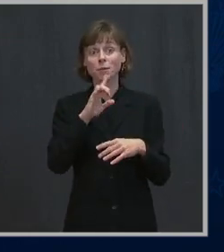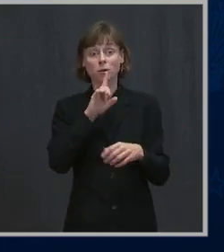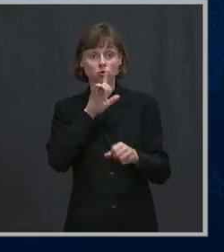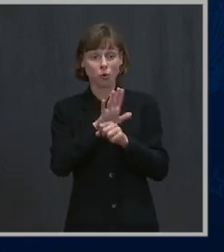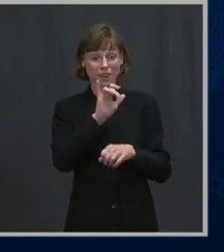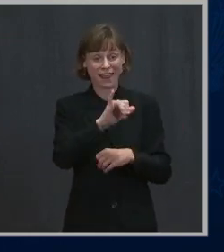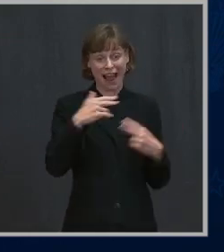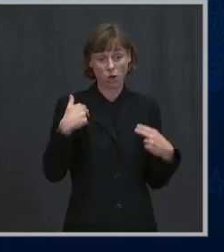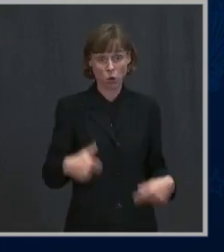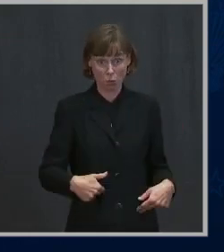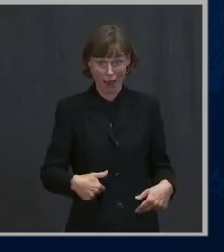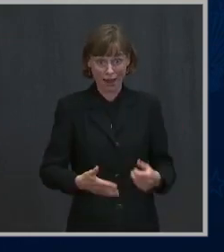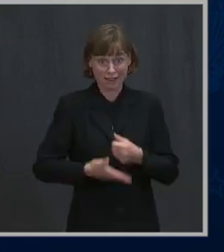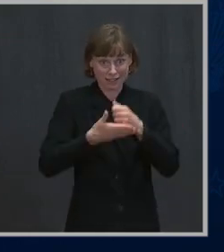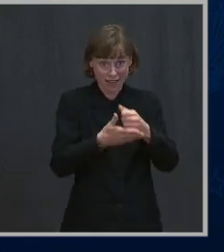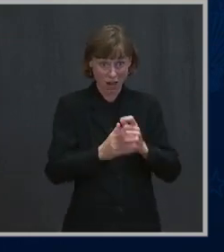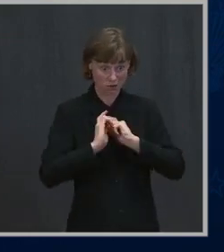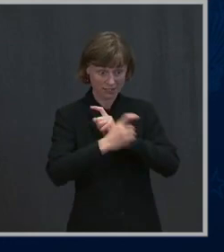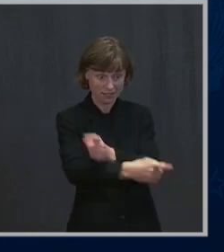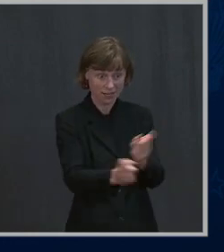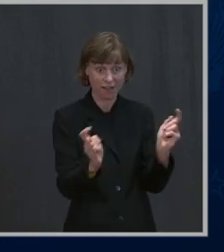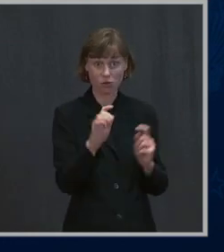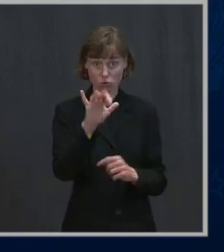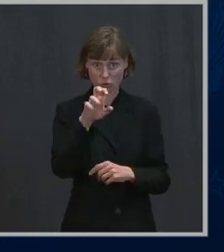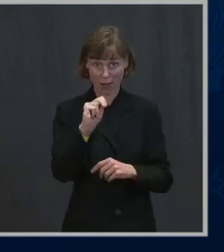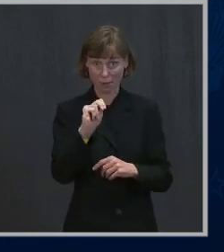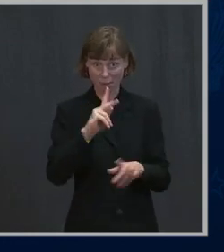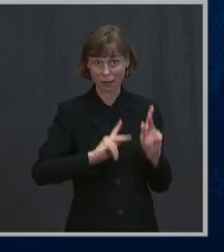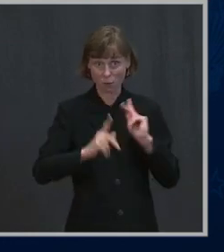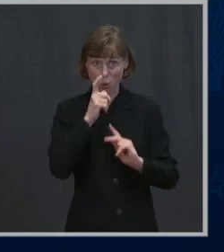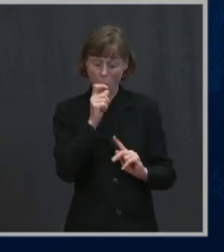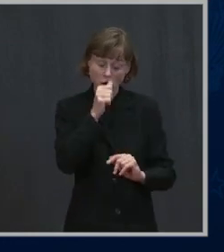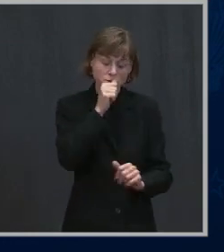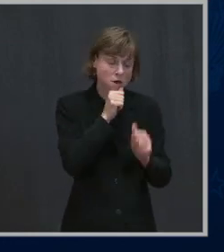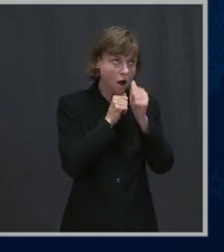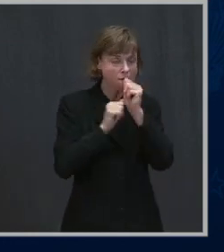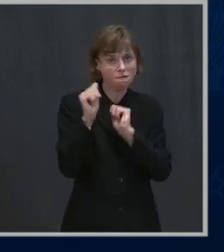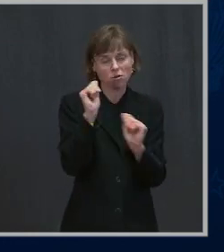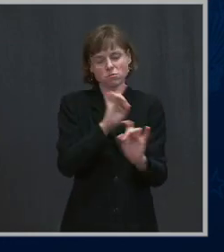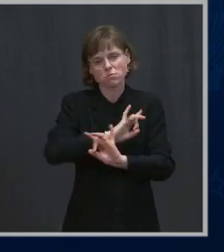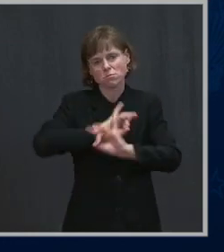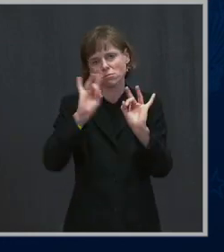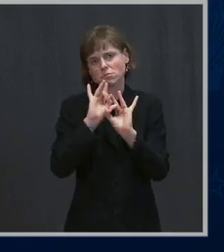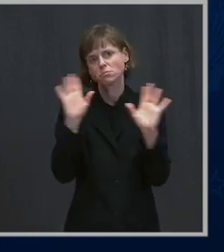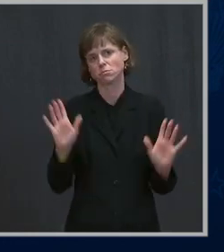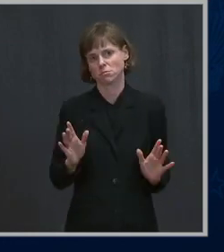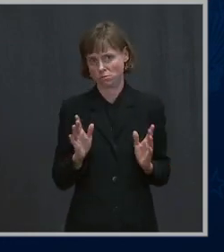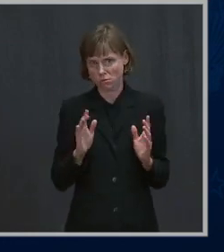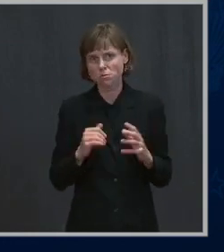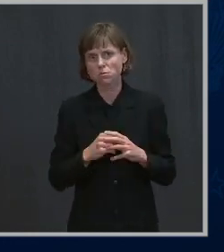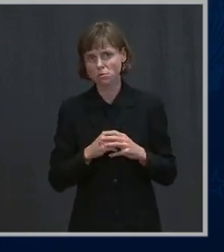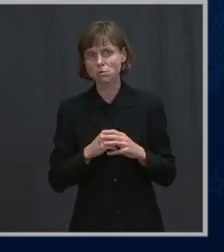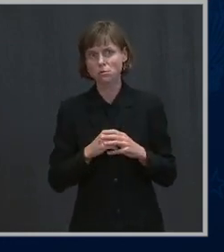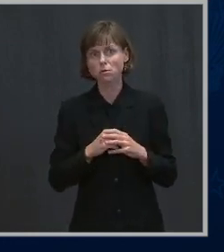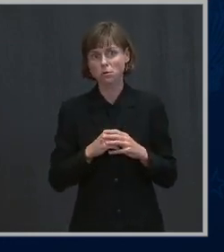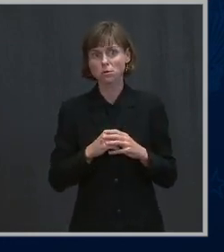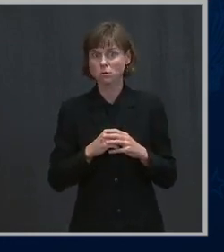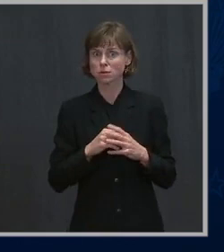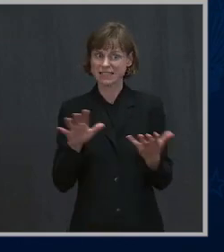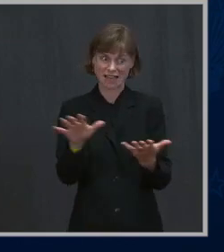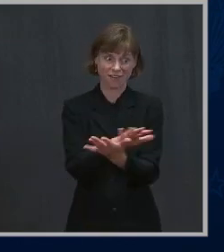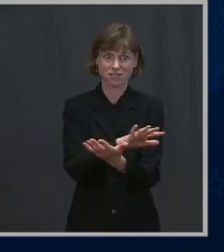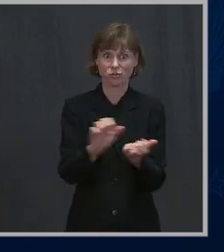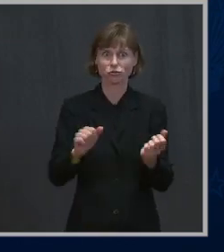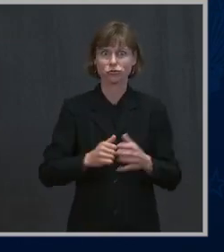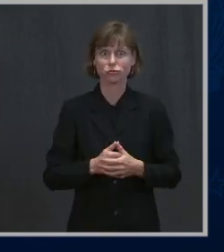aid is reaching the yemeni people who are suffering un and undurable unendurable devastation